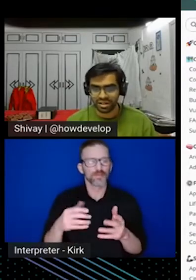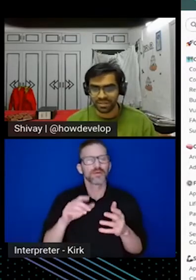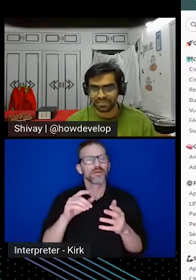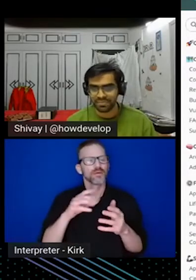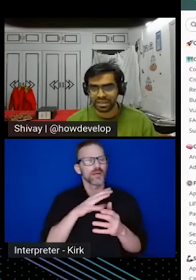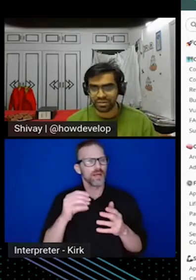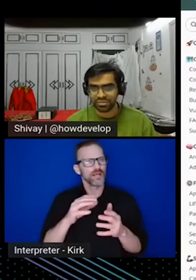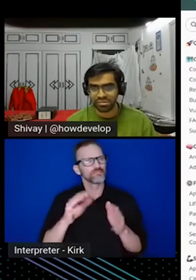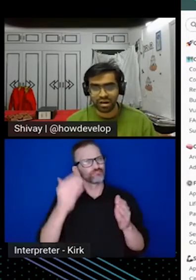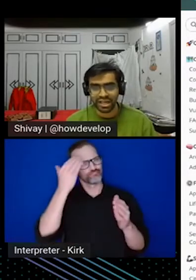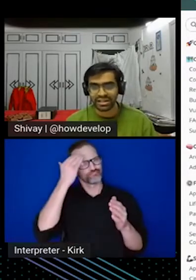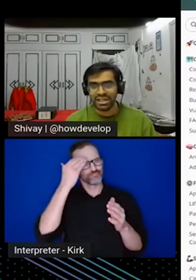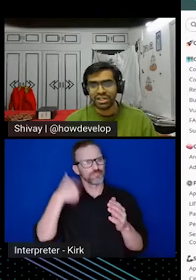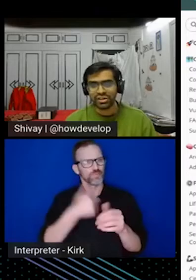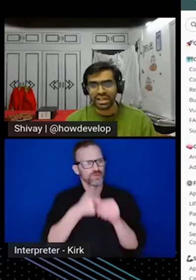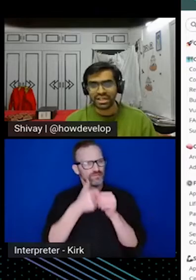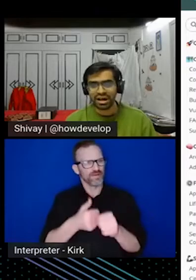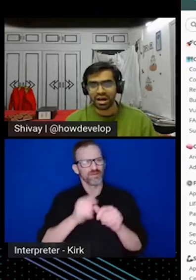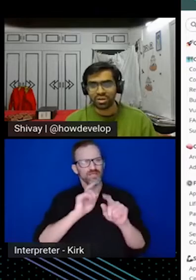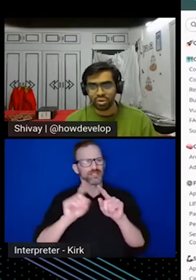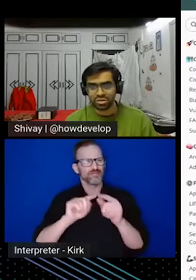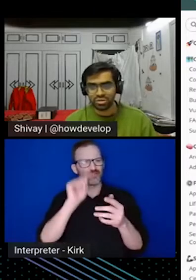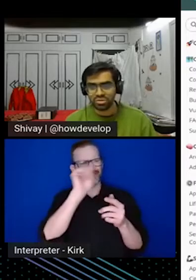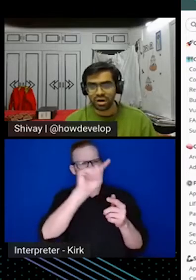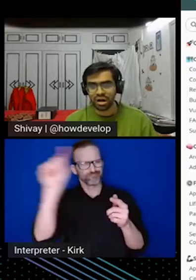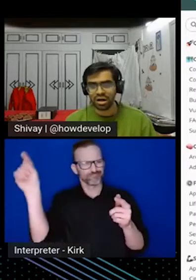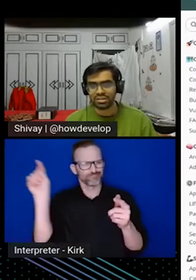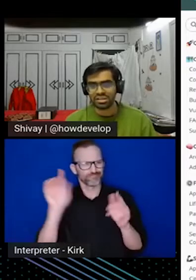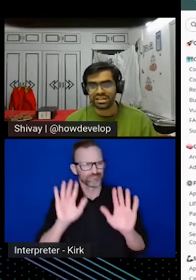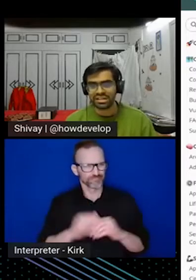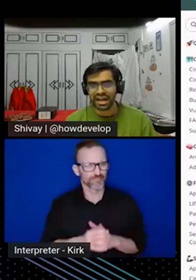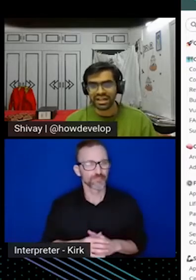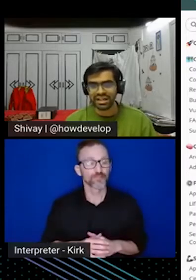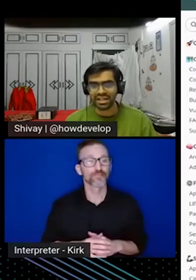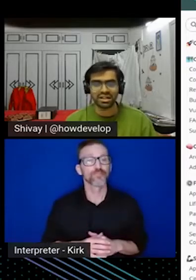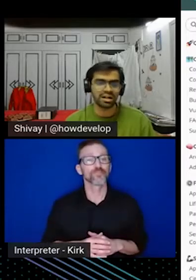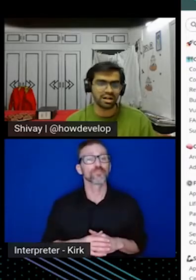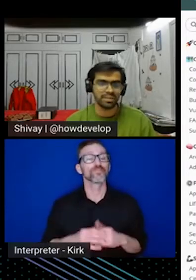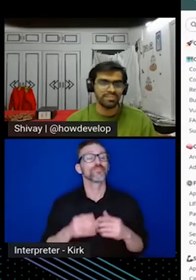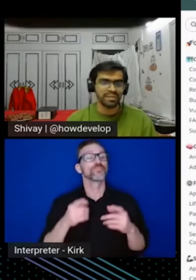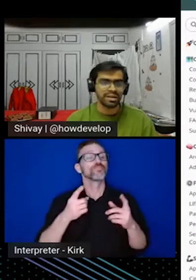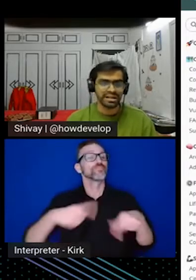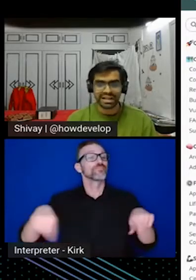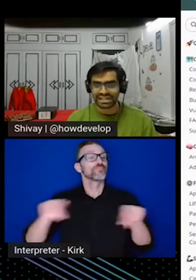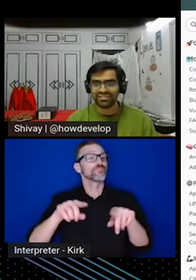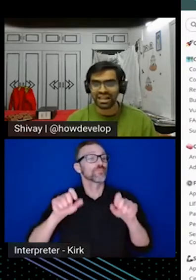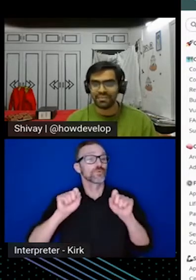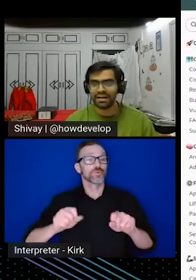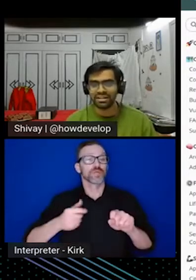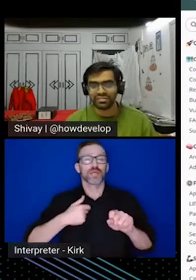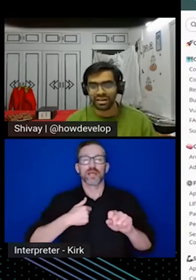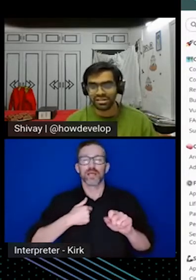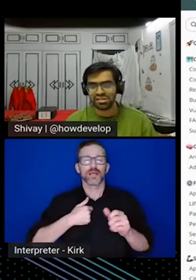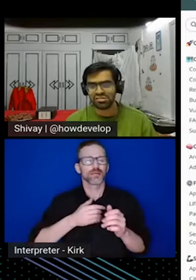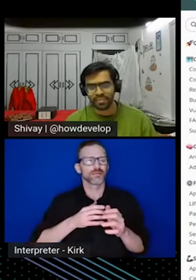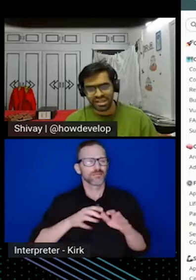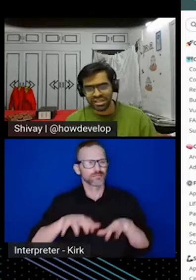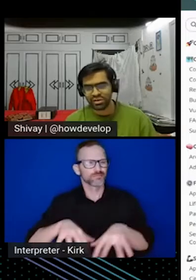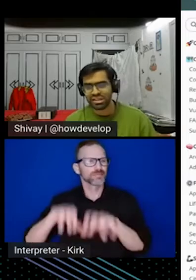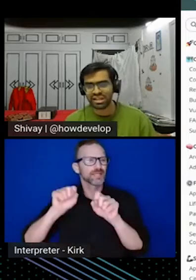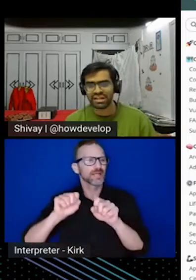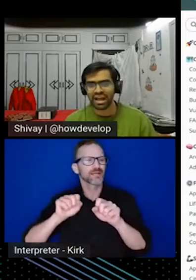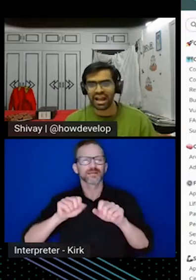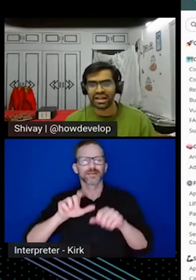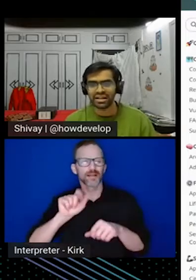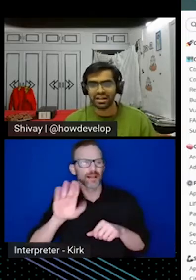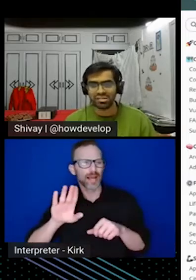different so again, you can go through this entire interactive lab. It's super easy